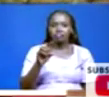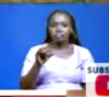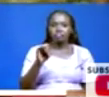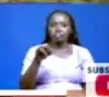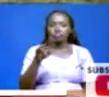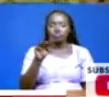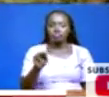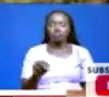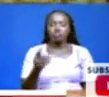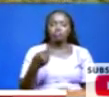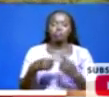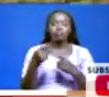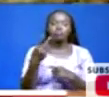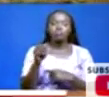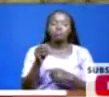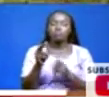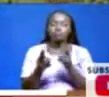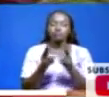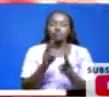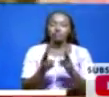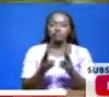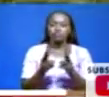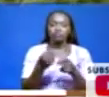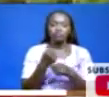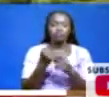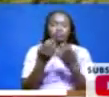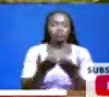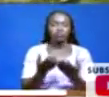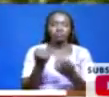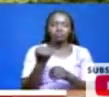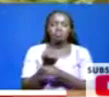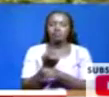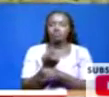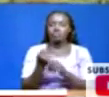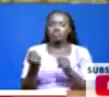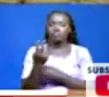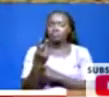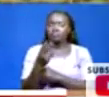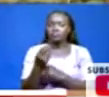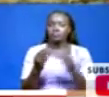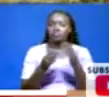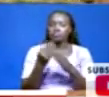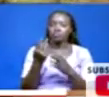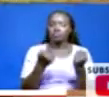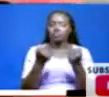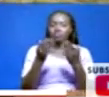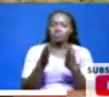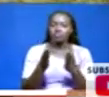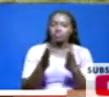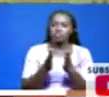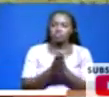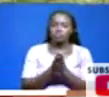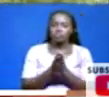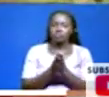Prevot won the 2022 Mini Classic following the heavy 5-minute penalty handed to the top two drivers Baldev Chaga and Piers